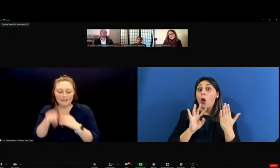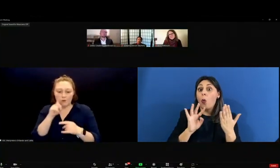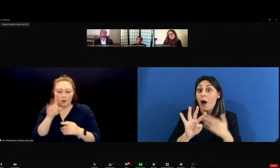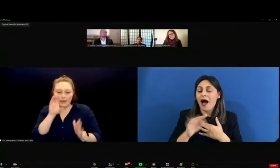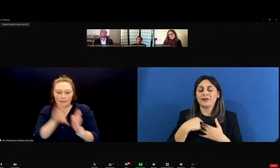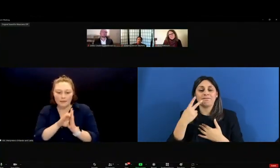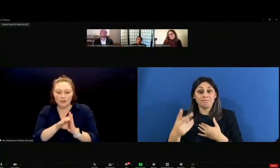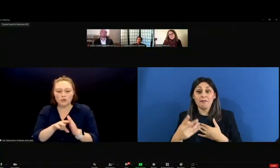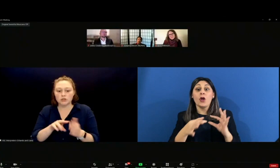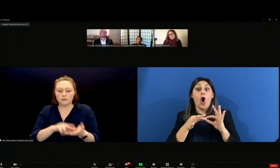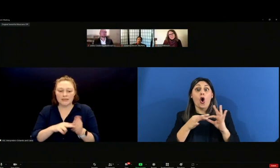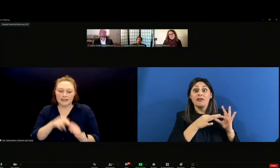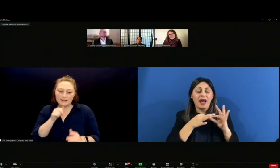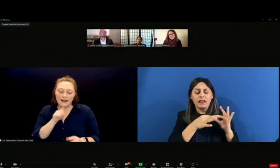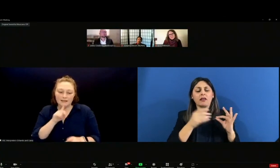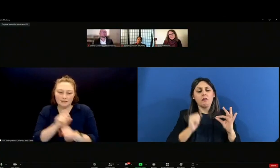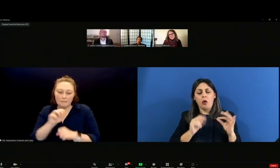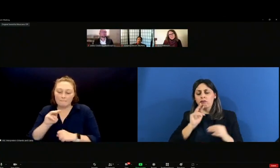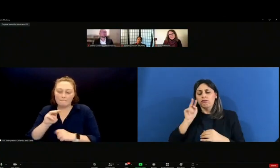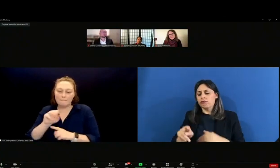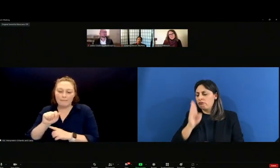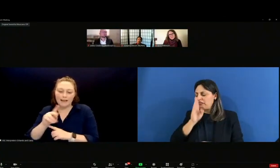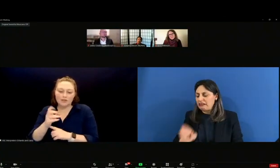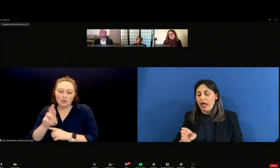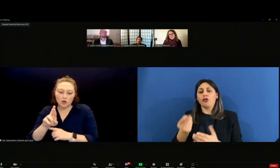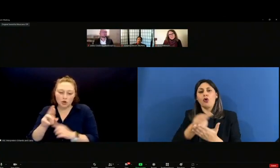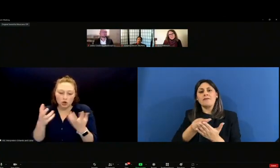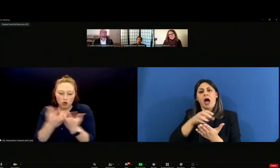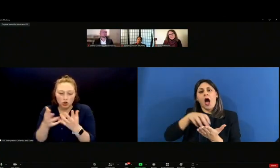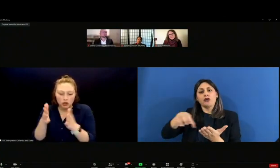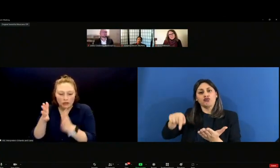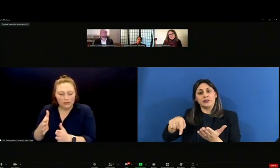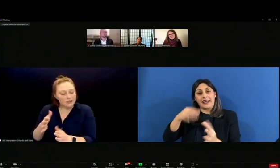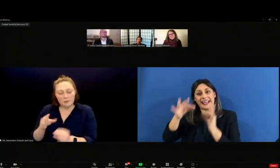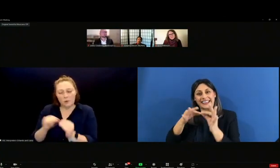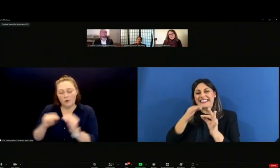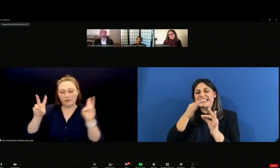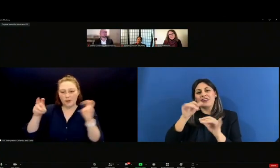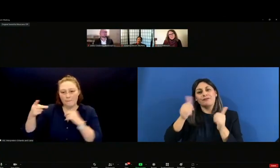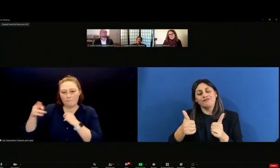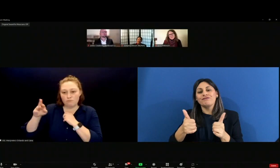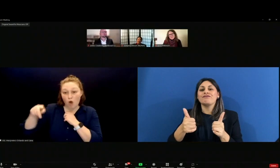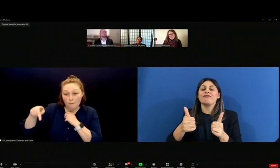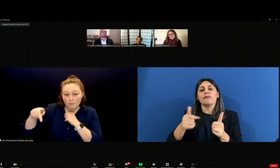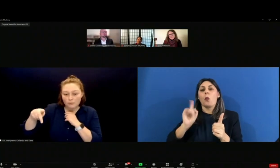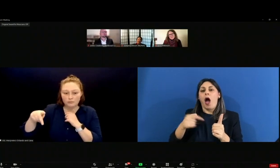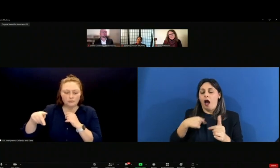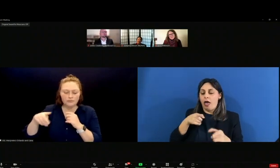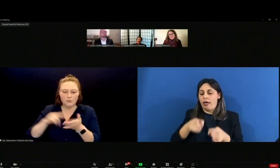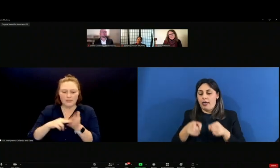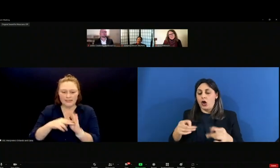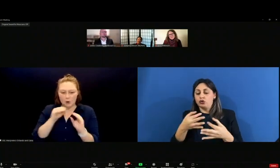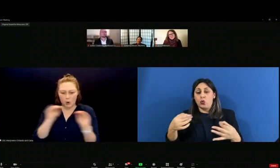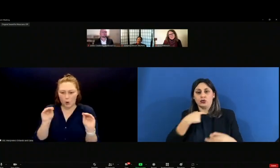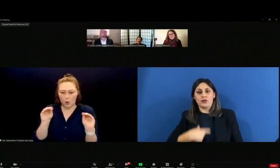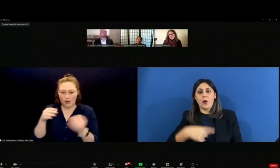matcher. They were just a prop, really. So not only was there no interaction, you might even say